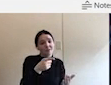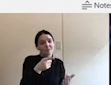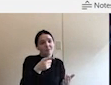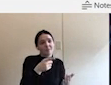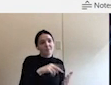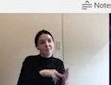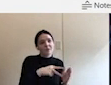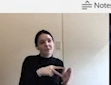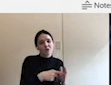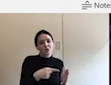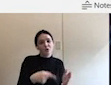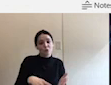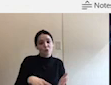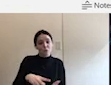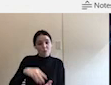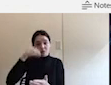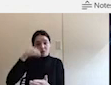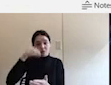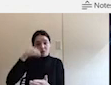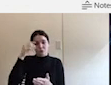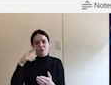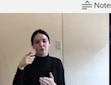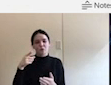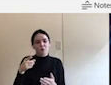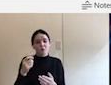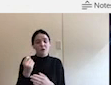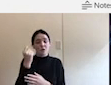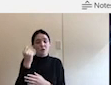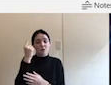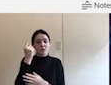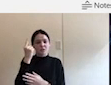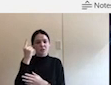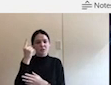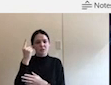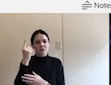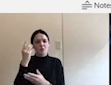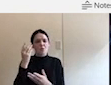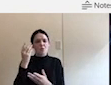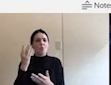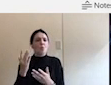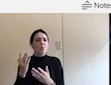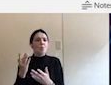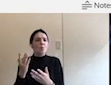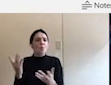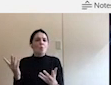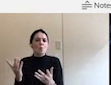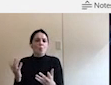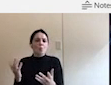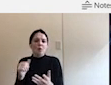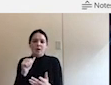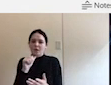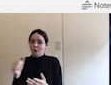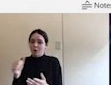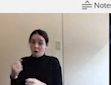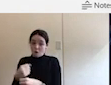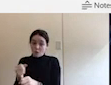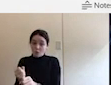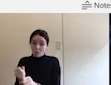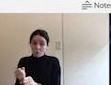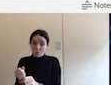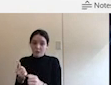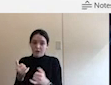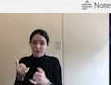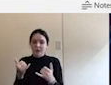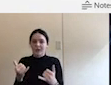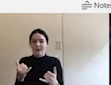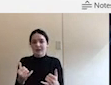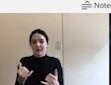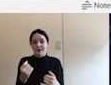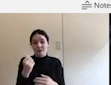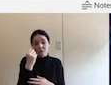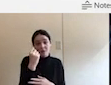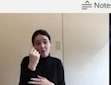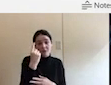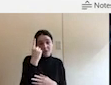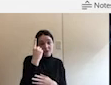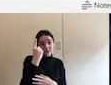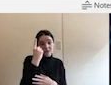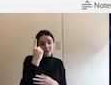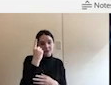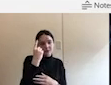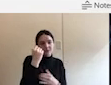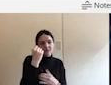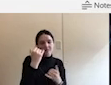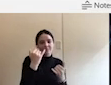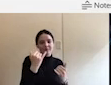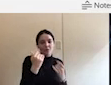get to the way that does work. So it's not a failure. And my example yesterday was that WD-40 is called that because the first